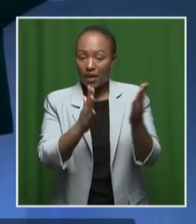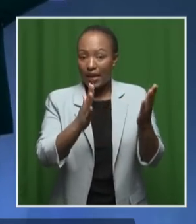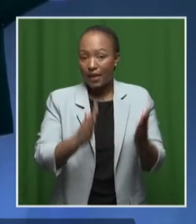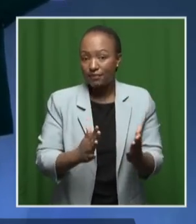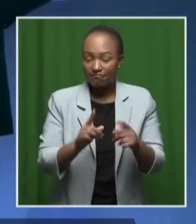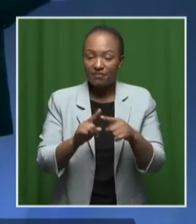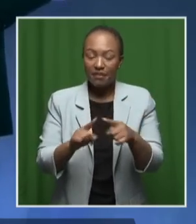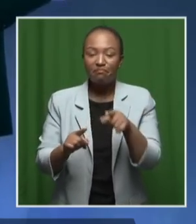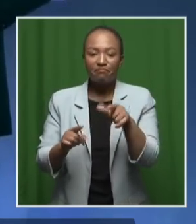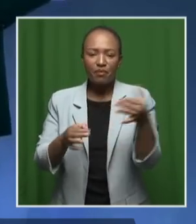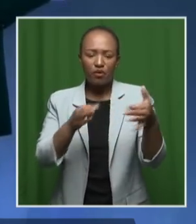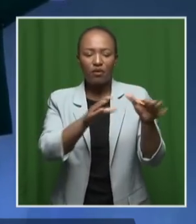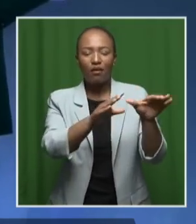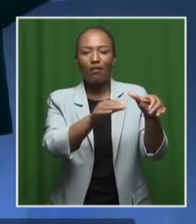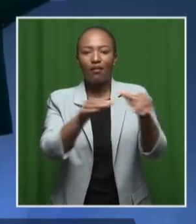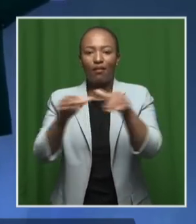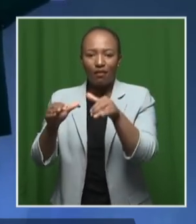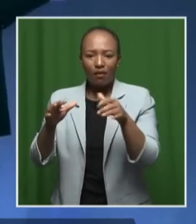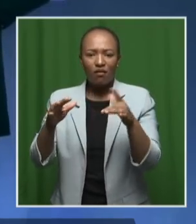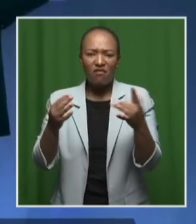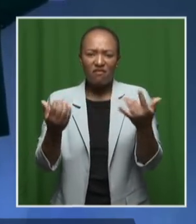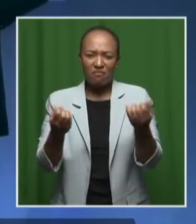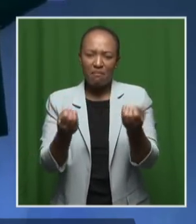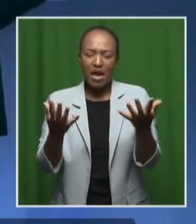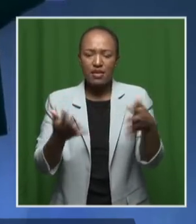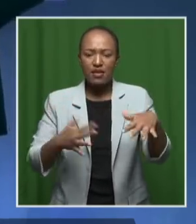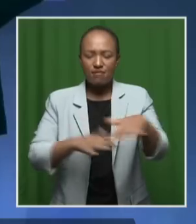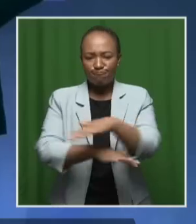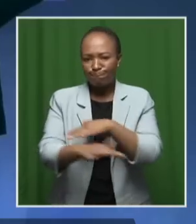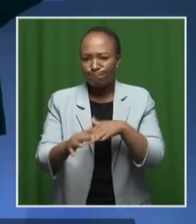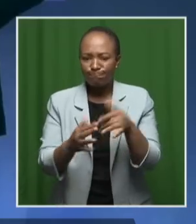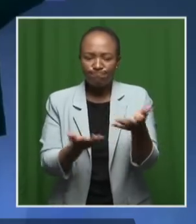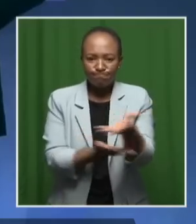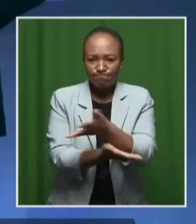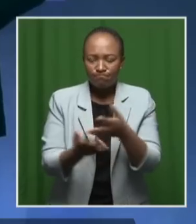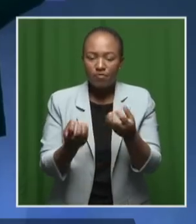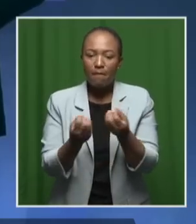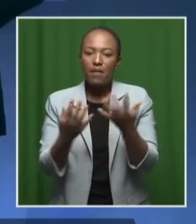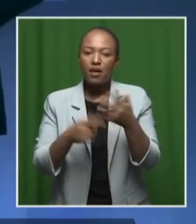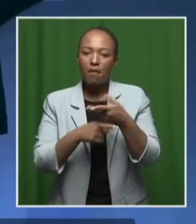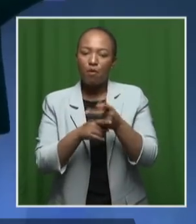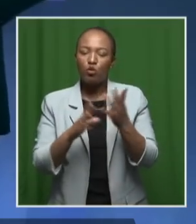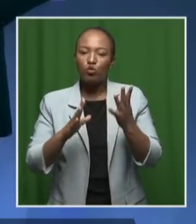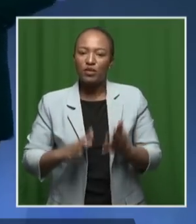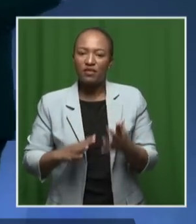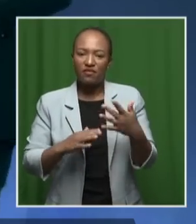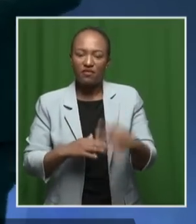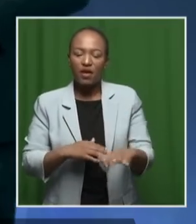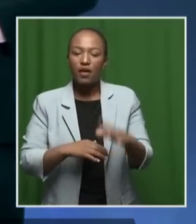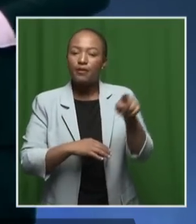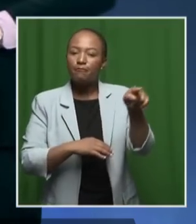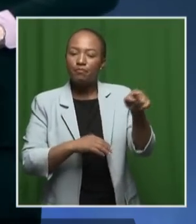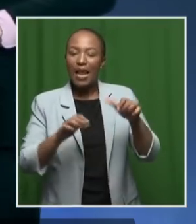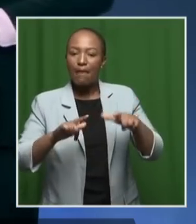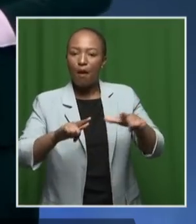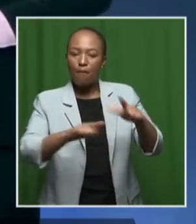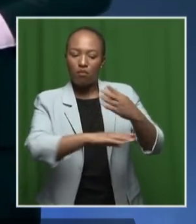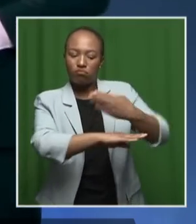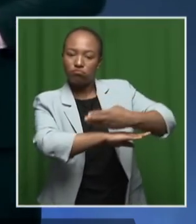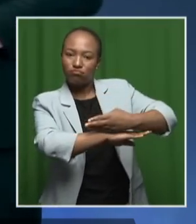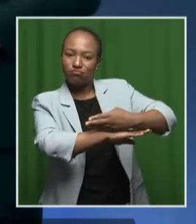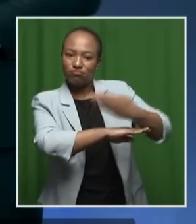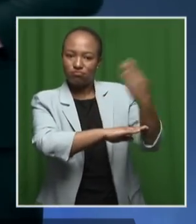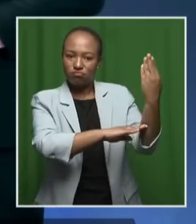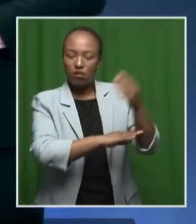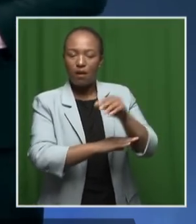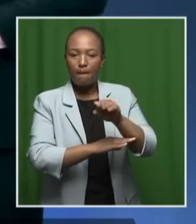So we also decided to send a few of our producers over to the Beitbridge border post, and they went to